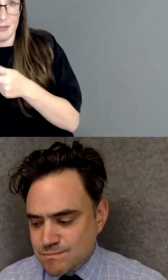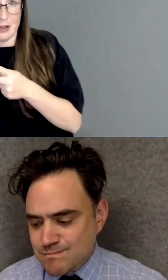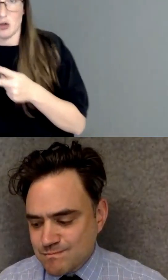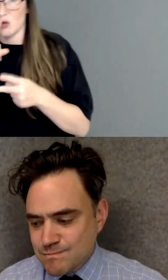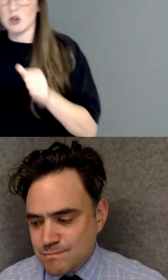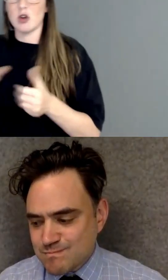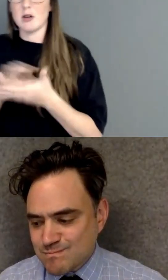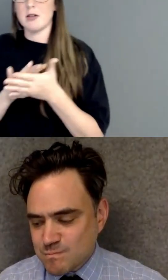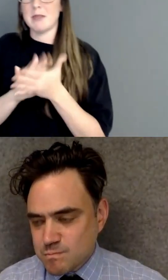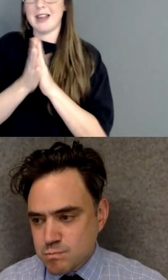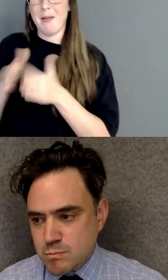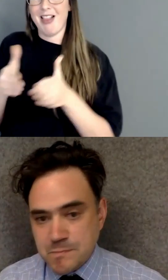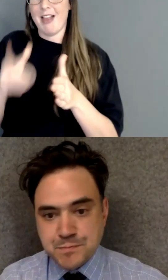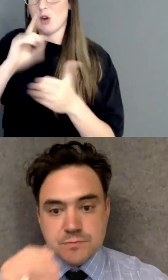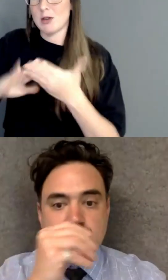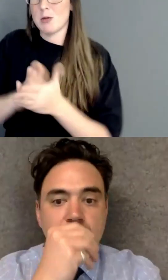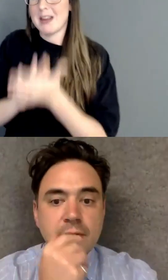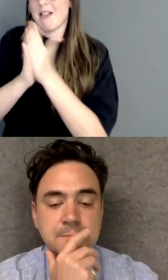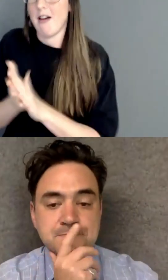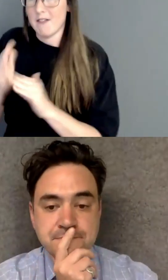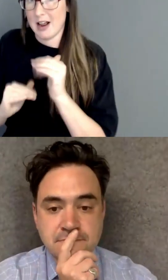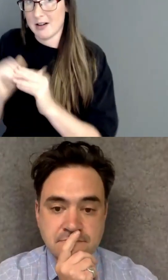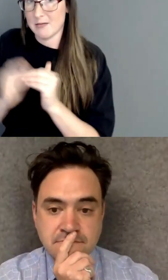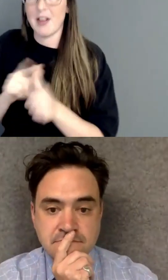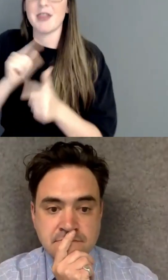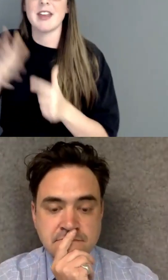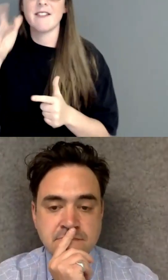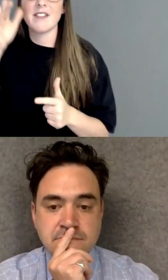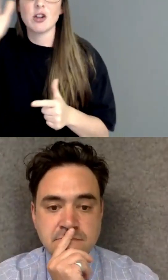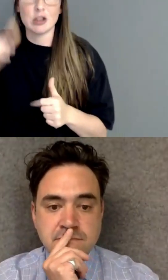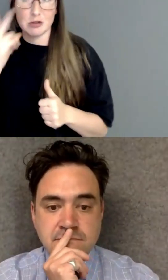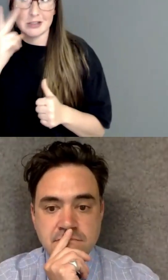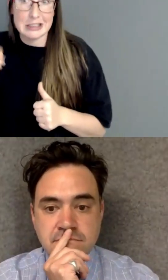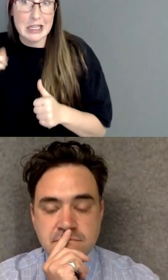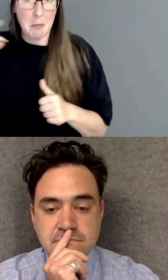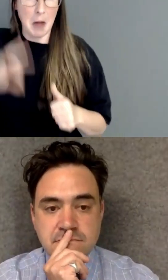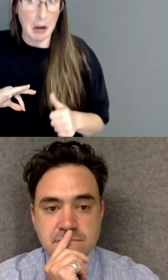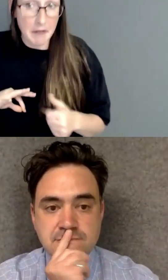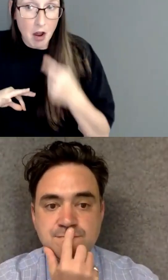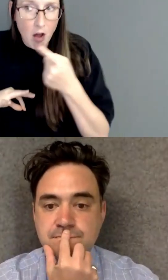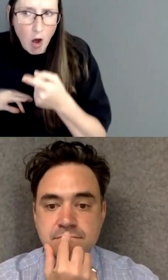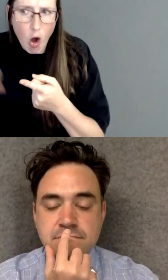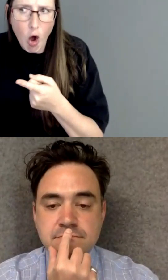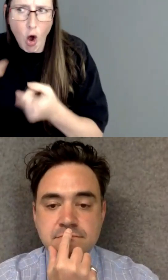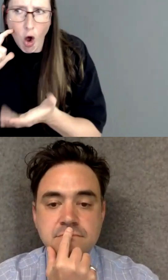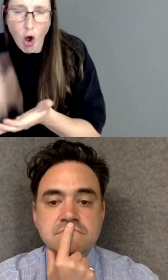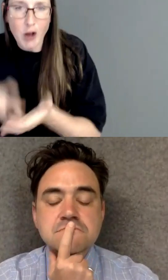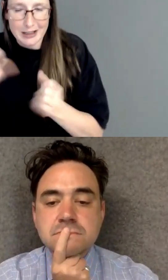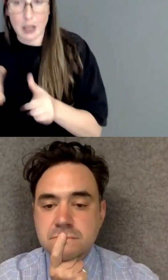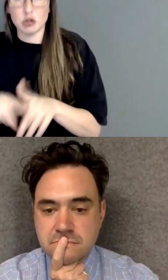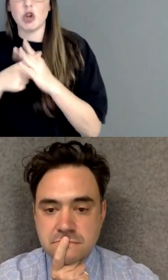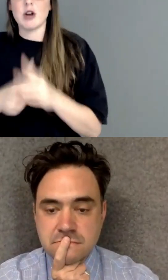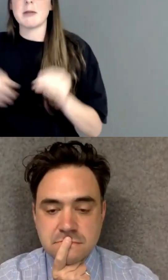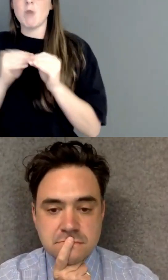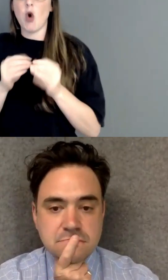inroads into allowing the community to be comfortable with it. And then eventually, when they start seeing the benefit from that, you might be able to start branching out even